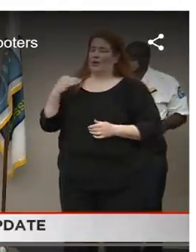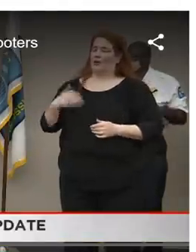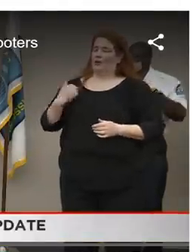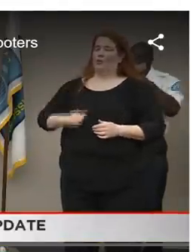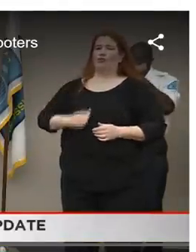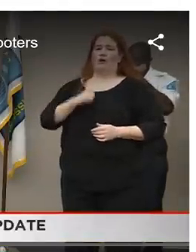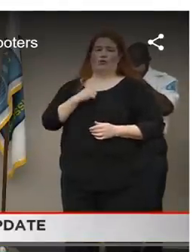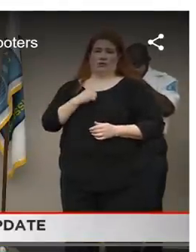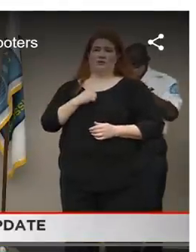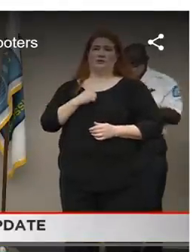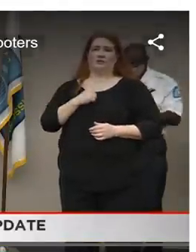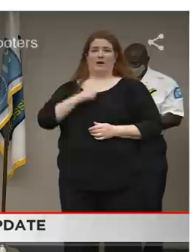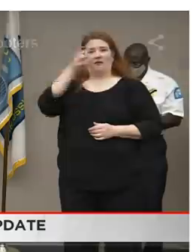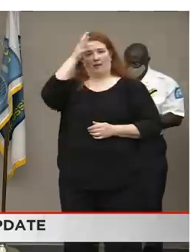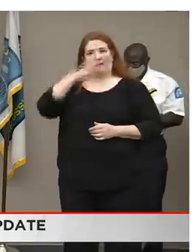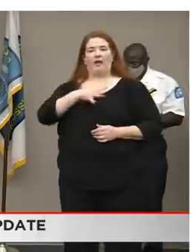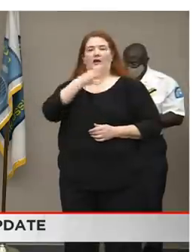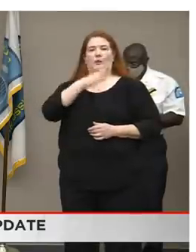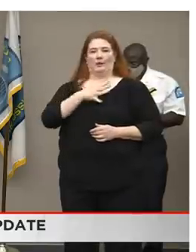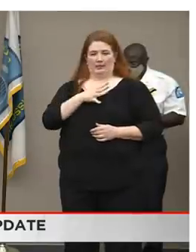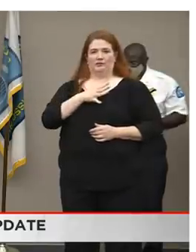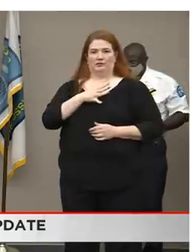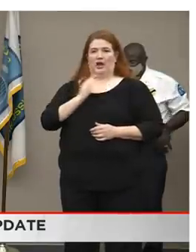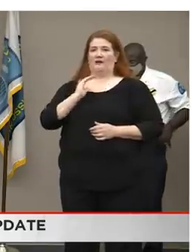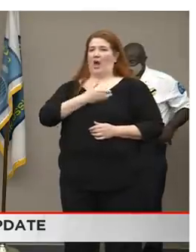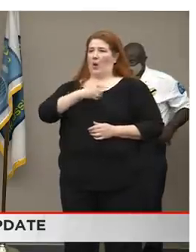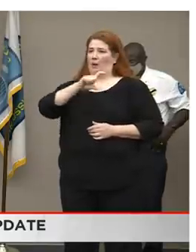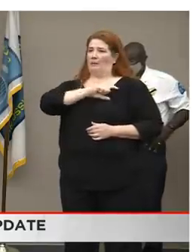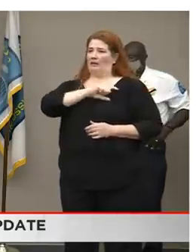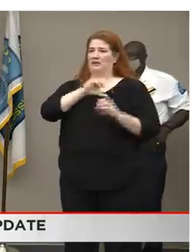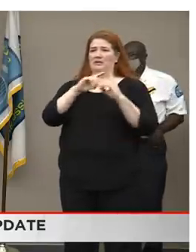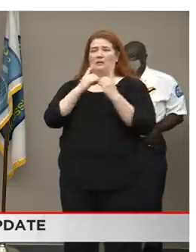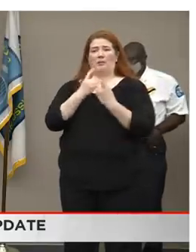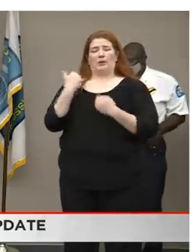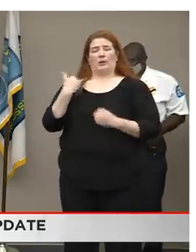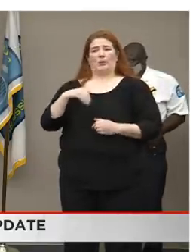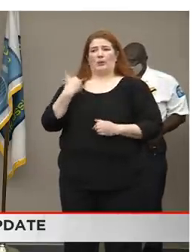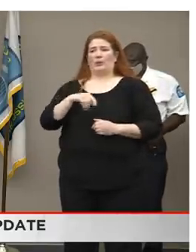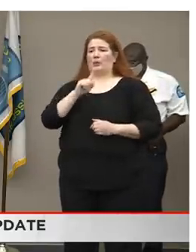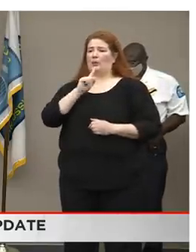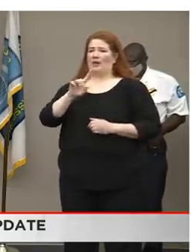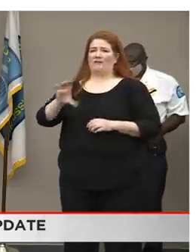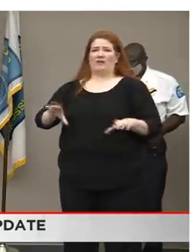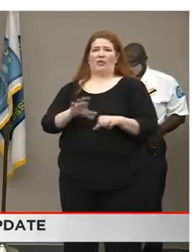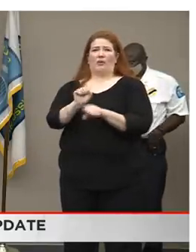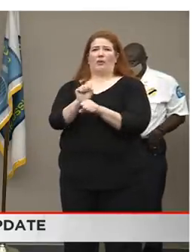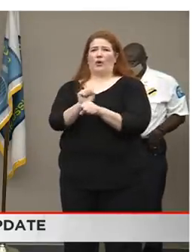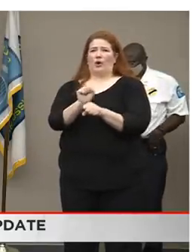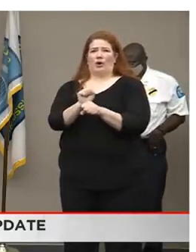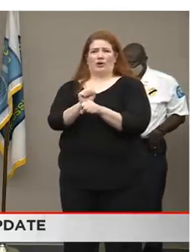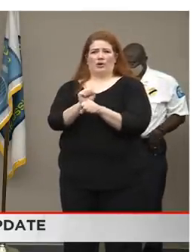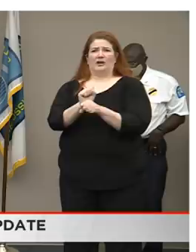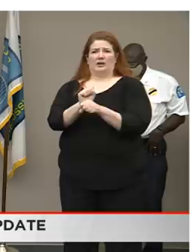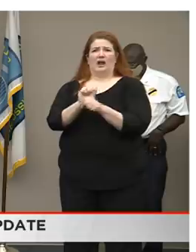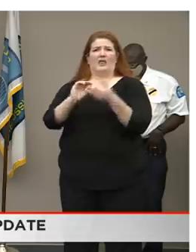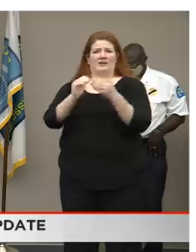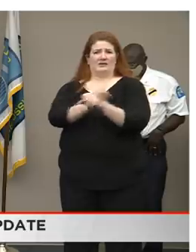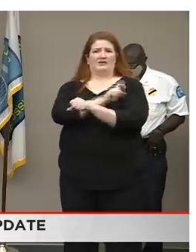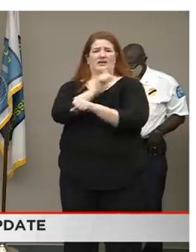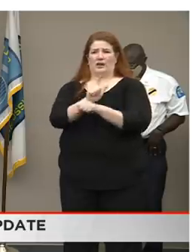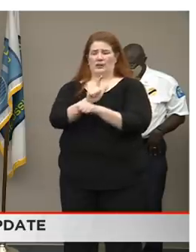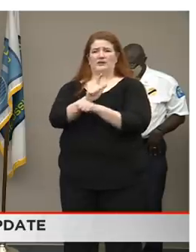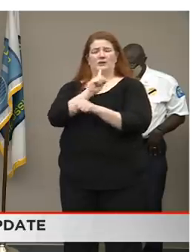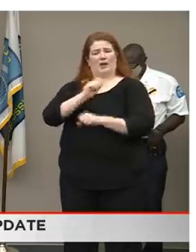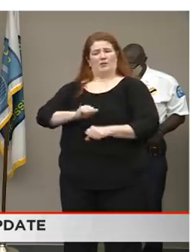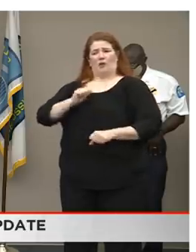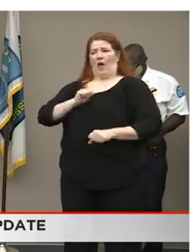protected speech, right? Boom, there it is. Then they say it's incitement. They come to your house and they arrest you because the mob demanded it. That's where